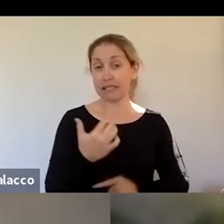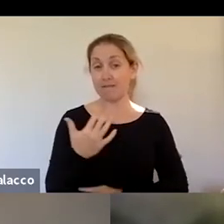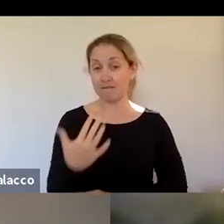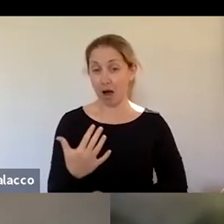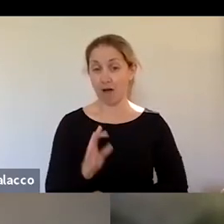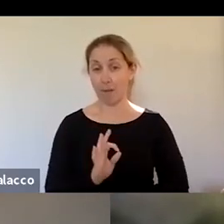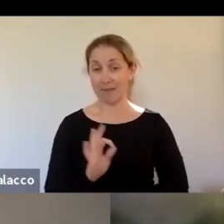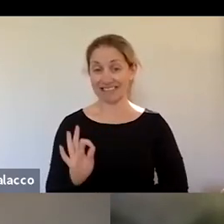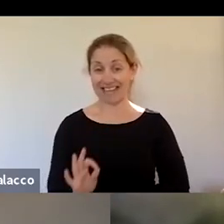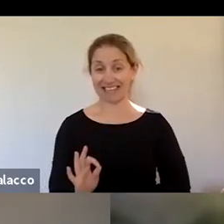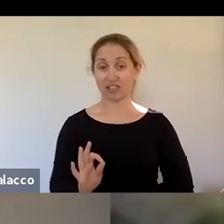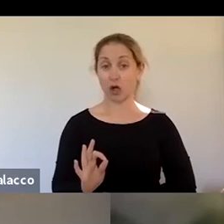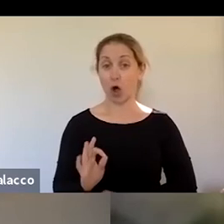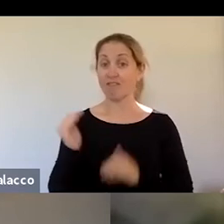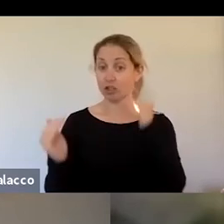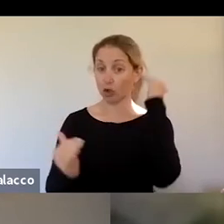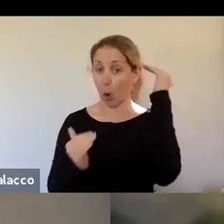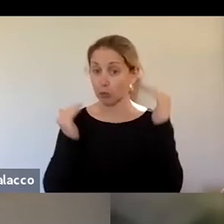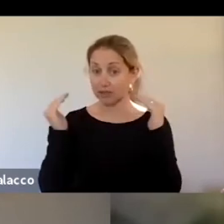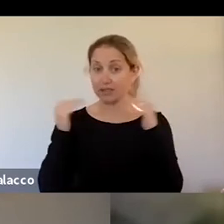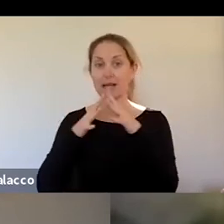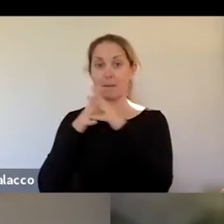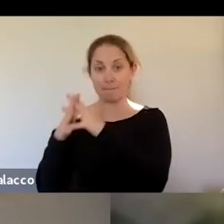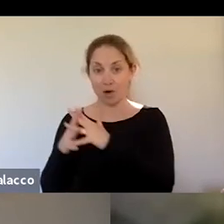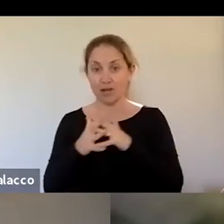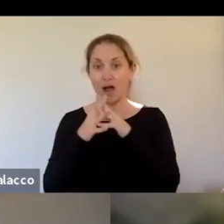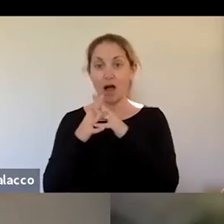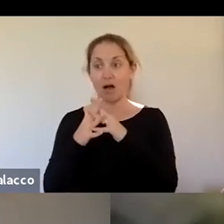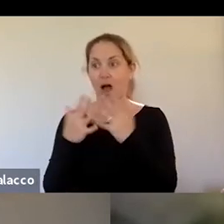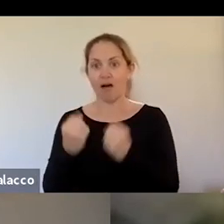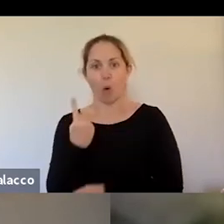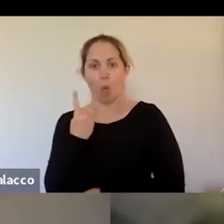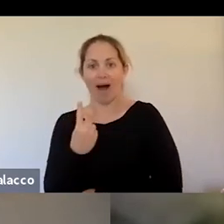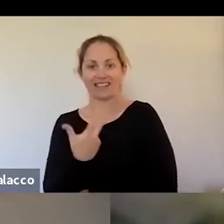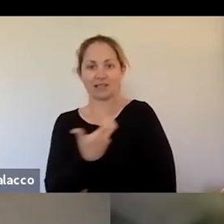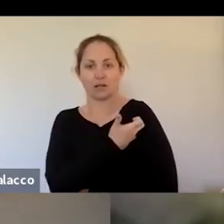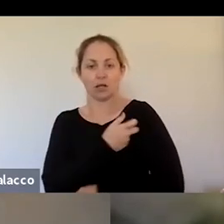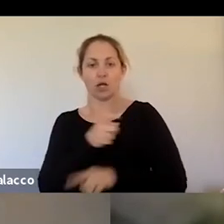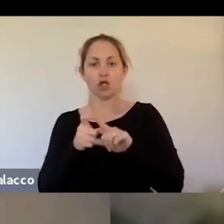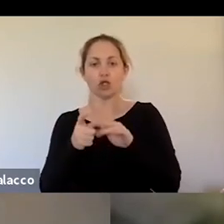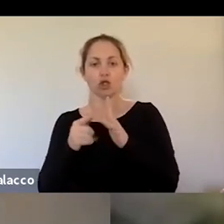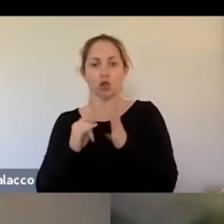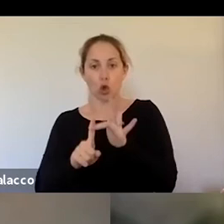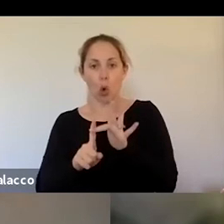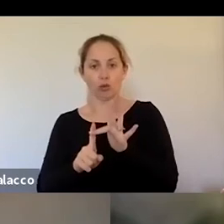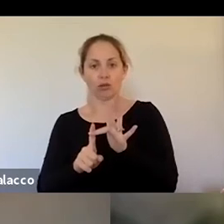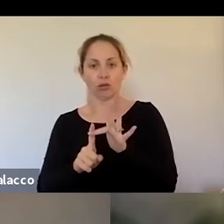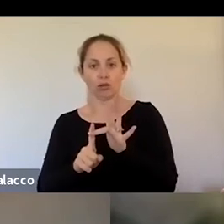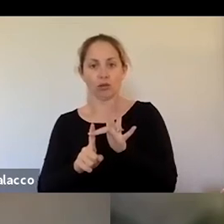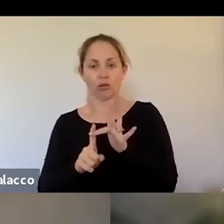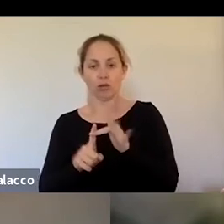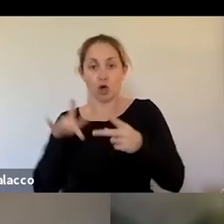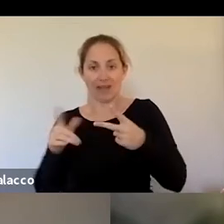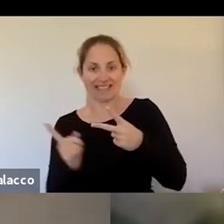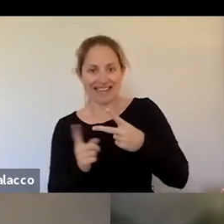65% of adults in the US have had at least one dose. Now we also need to get children vaccinated, and